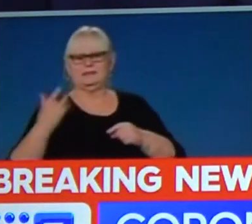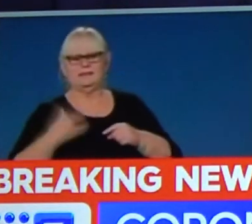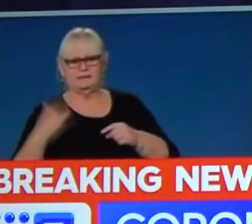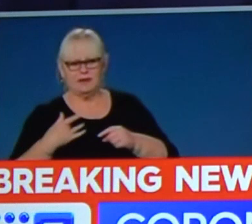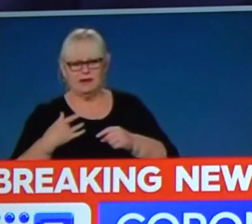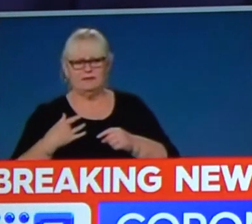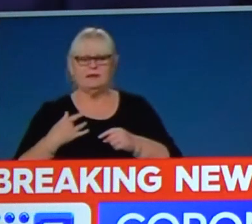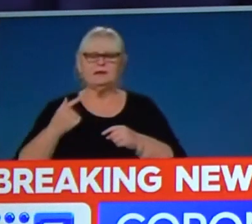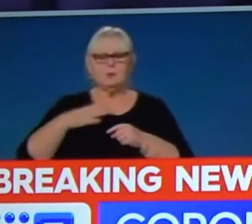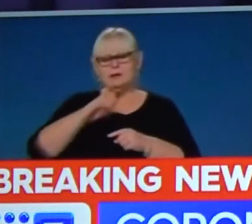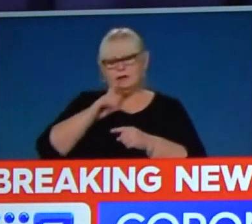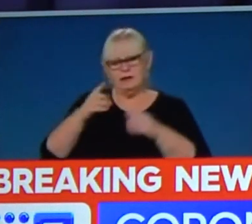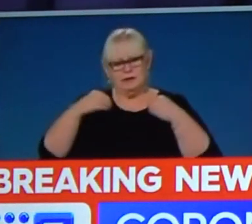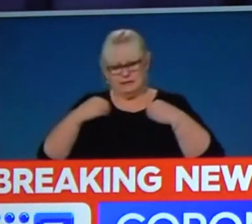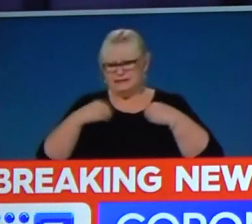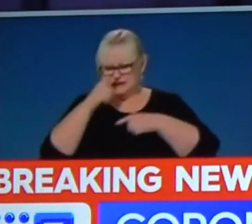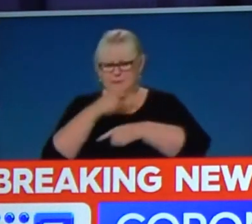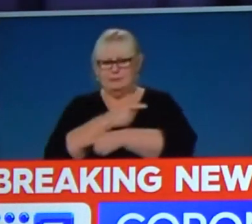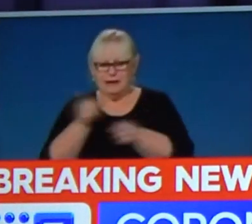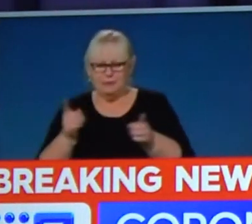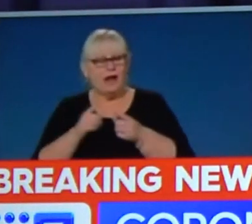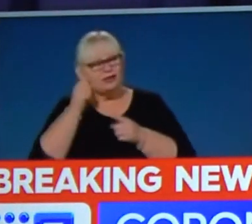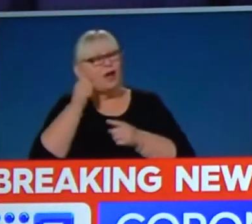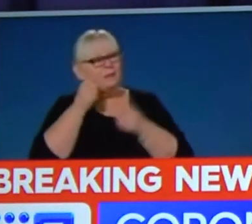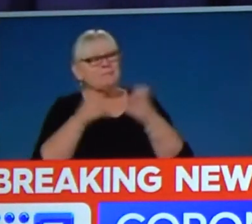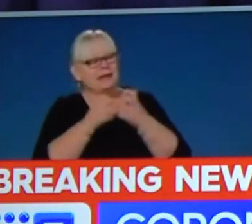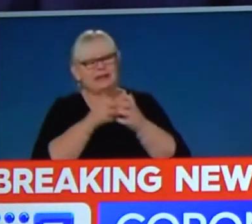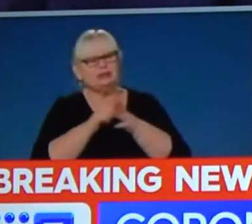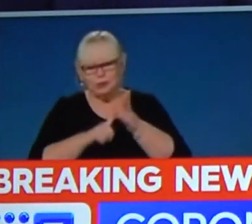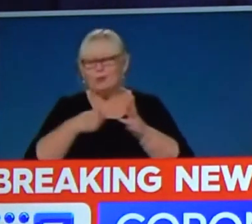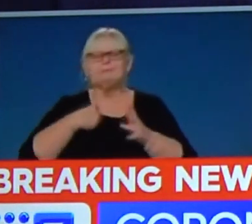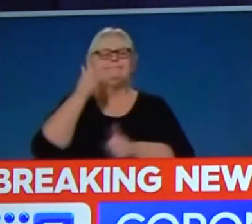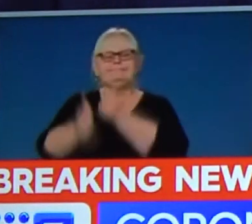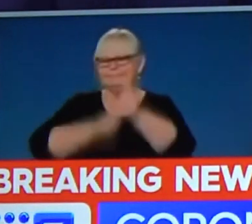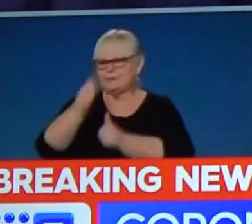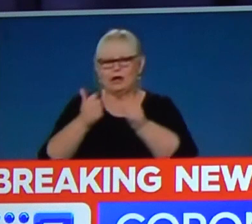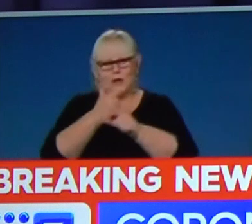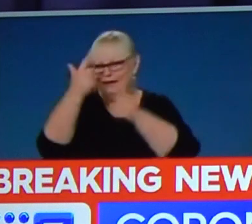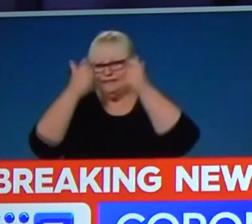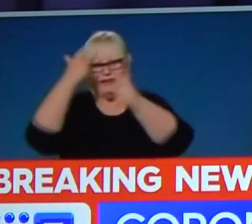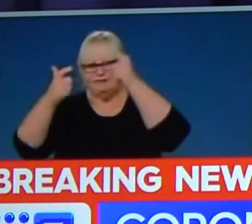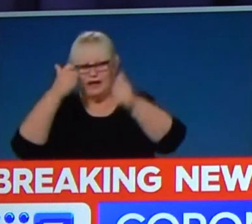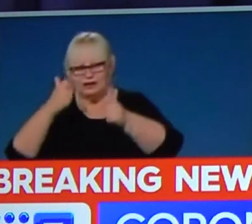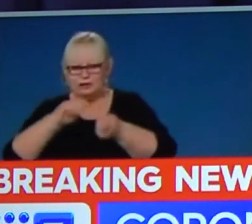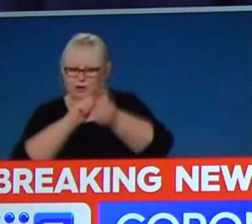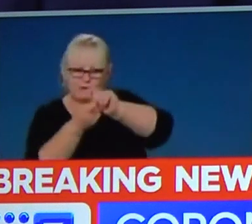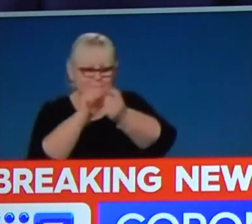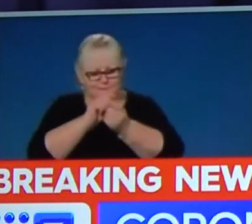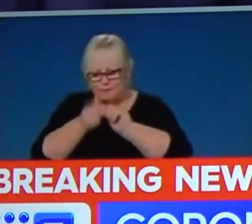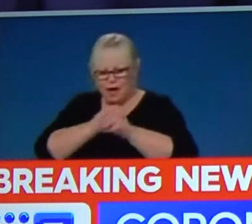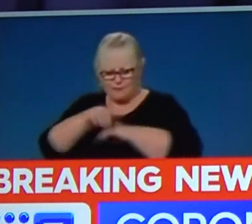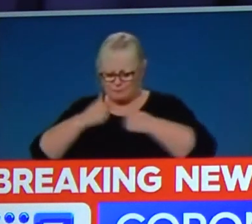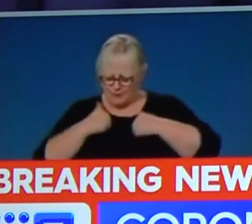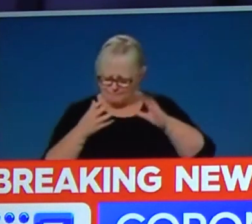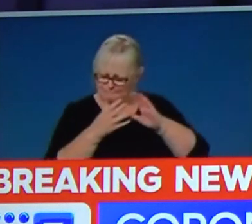to businesses also, and so many have been doing this, and I congratulate them for their innovation, and that is to rethink your